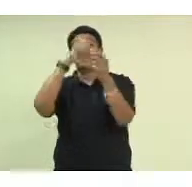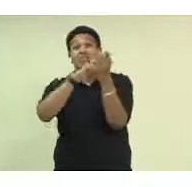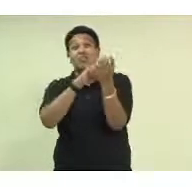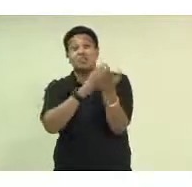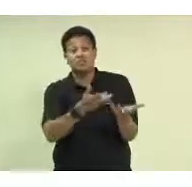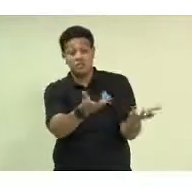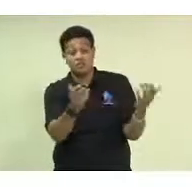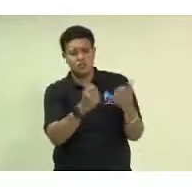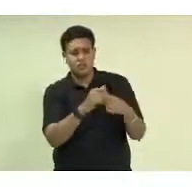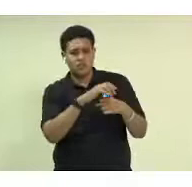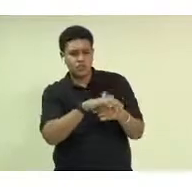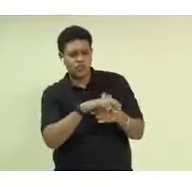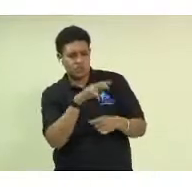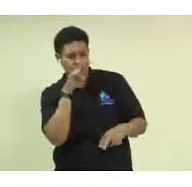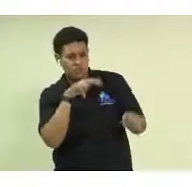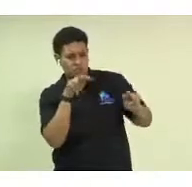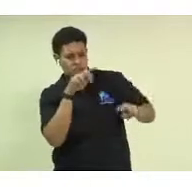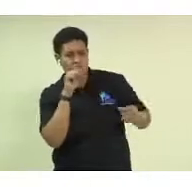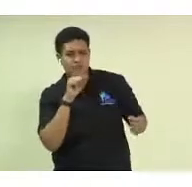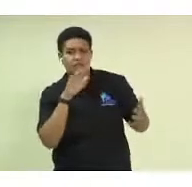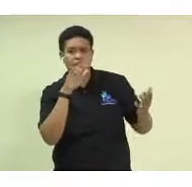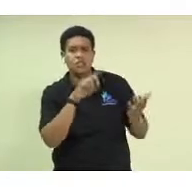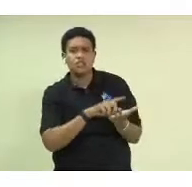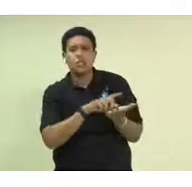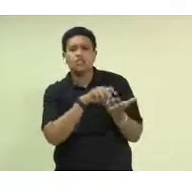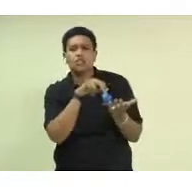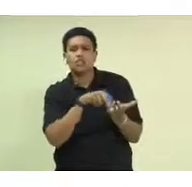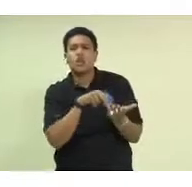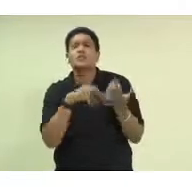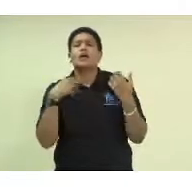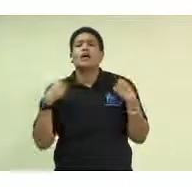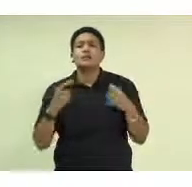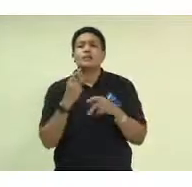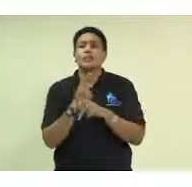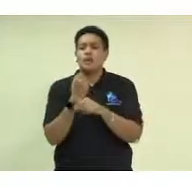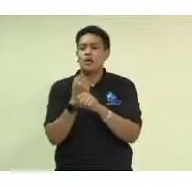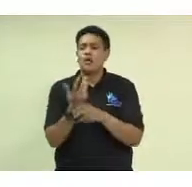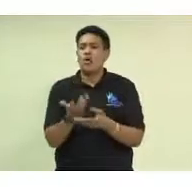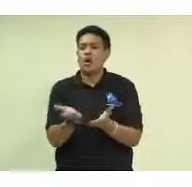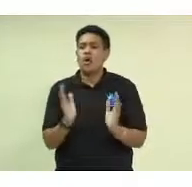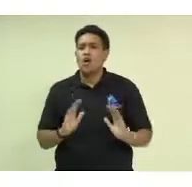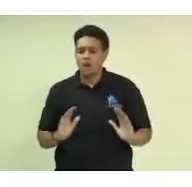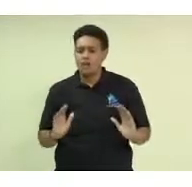even with the stresses that they face, doctors, nurses, the healthcare workers,